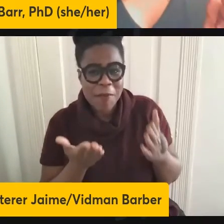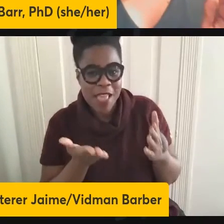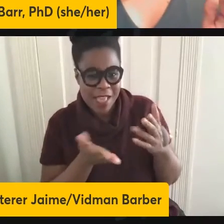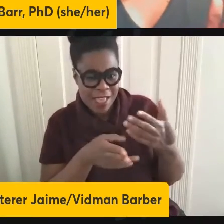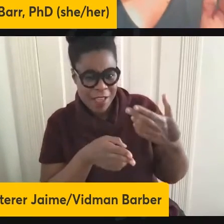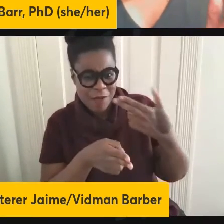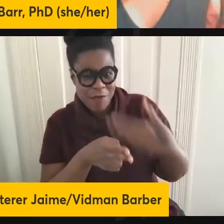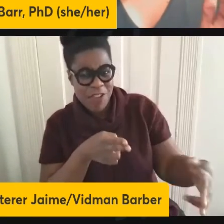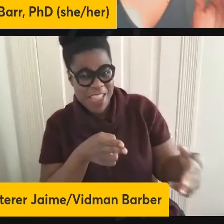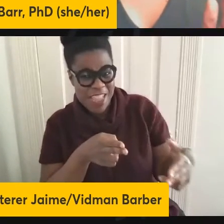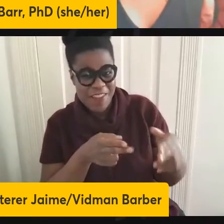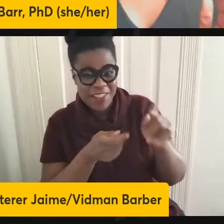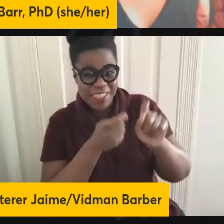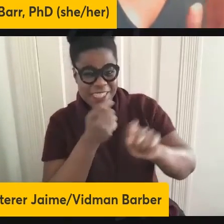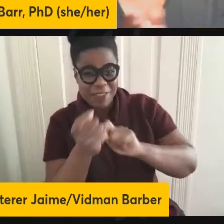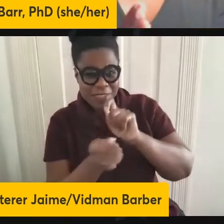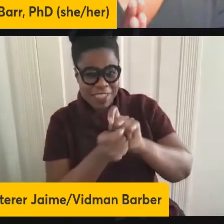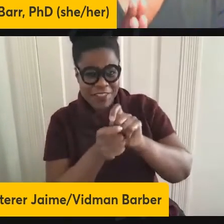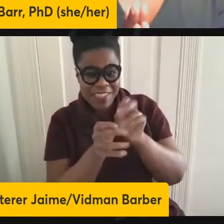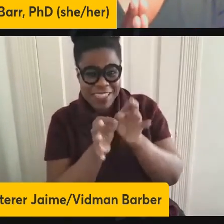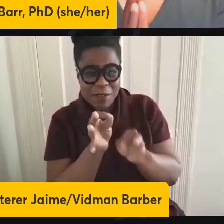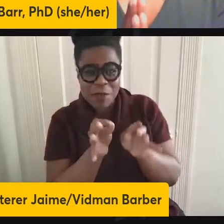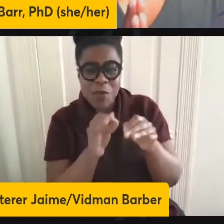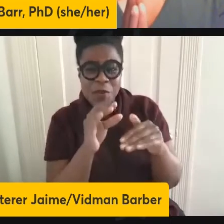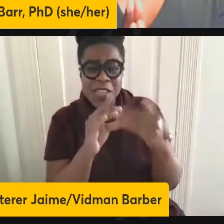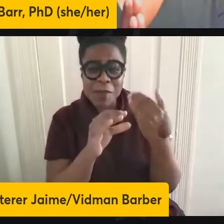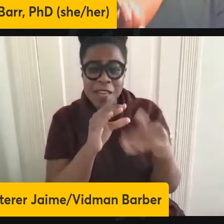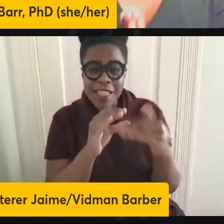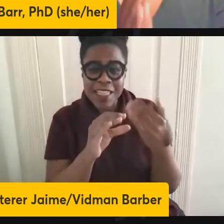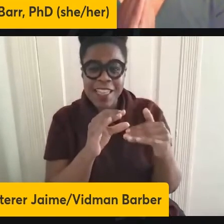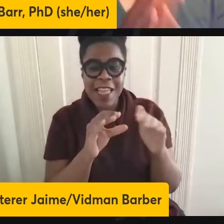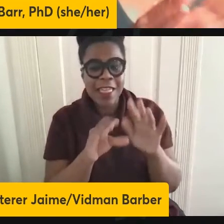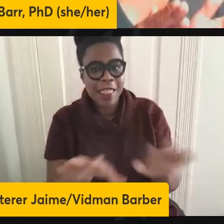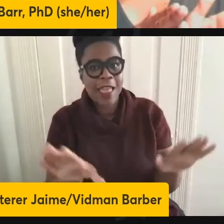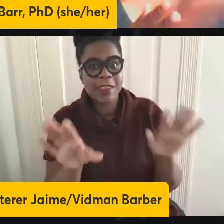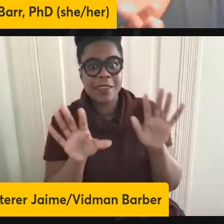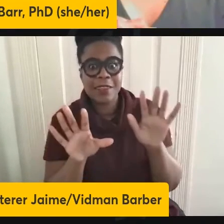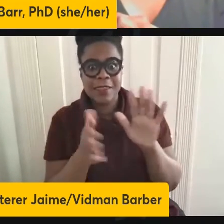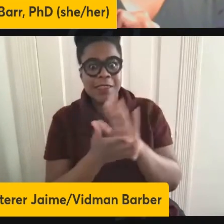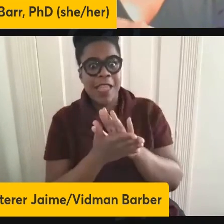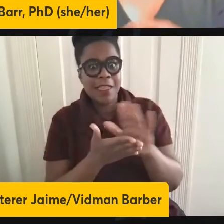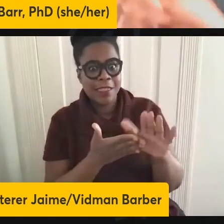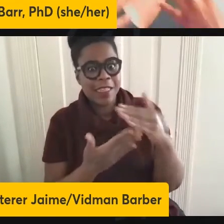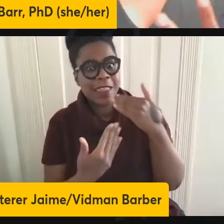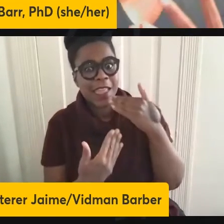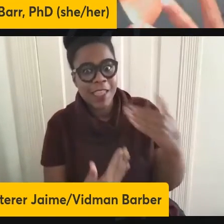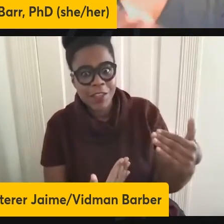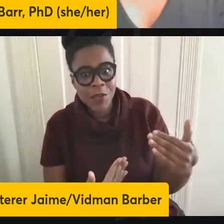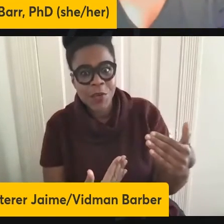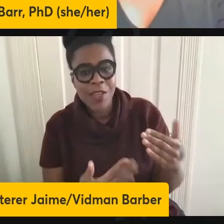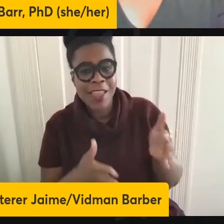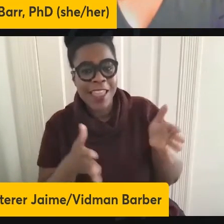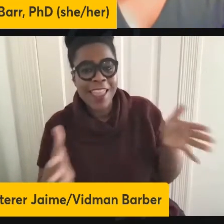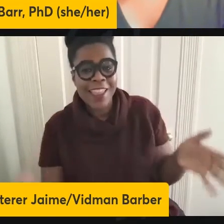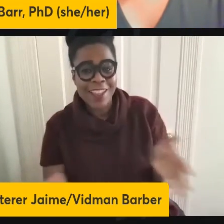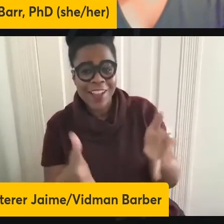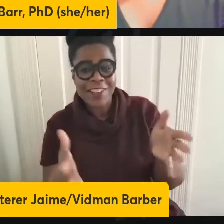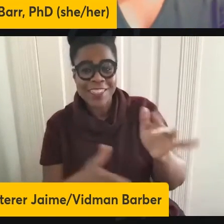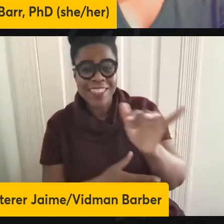short, simple email. I think that's extraordinary. So thank you for, encouraging